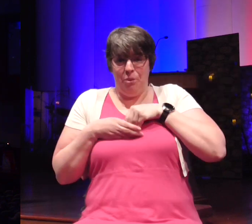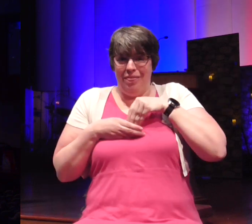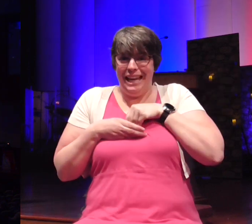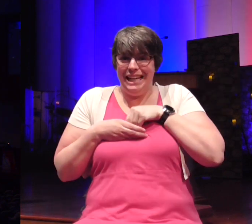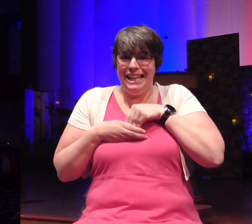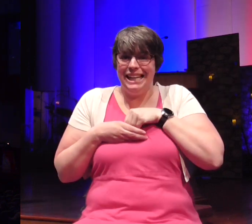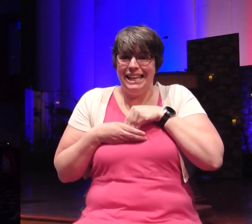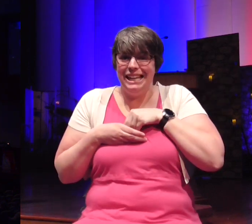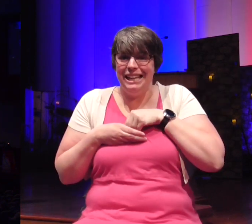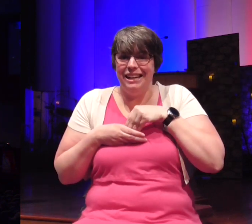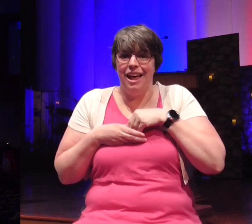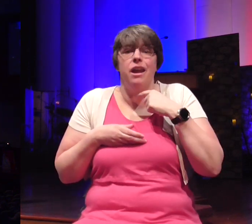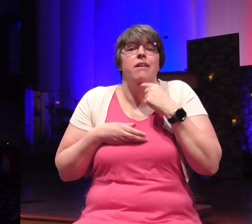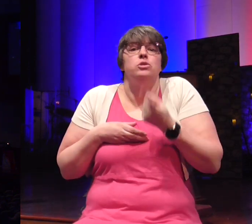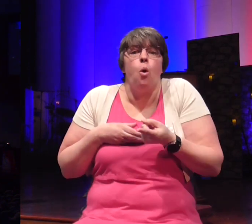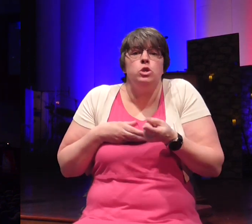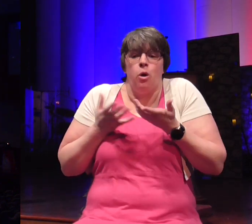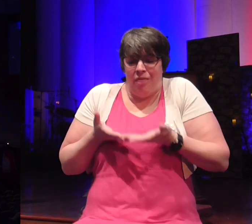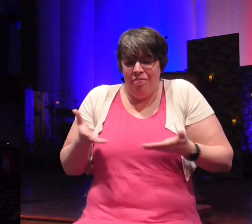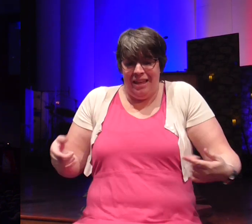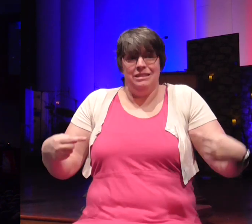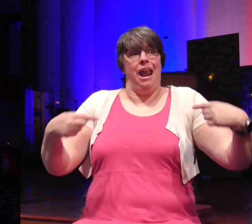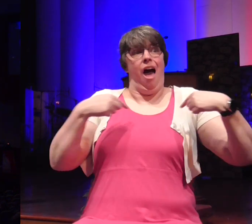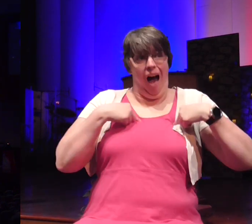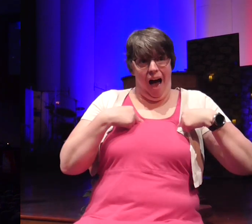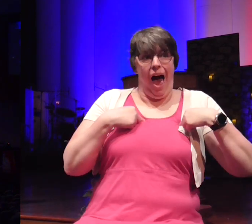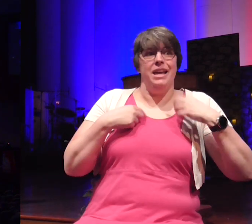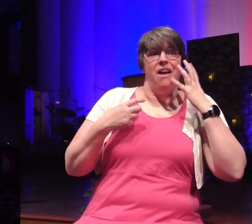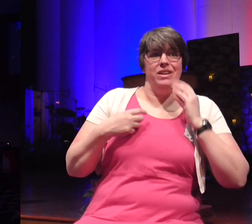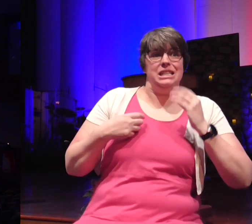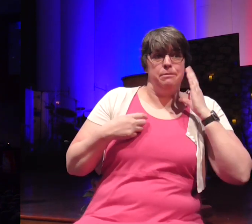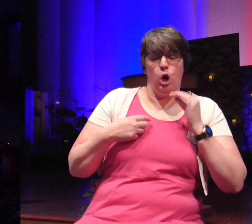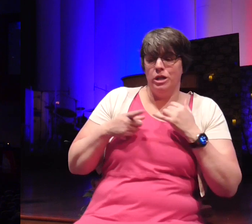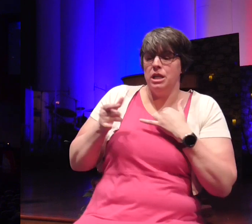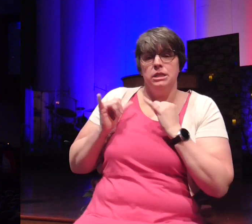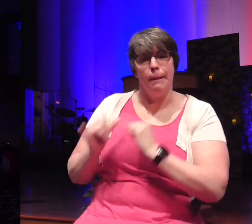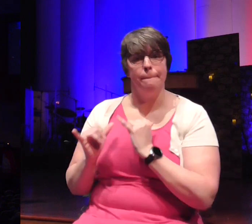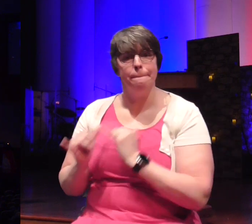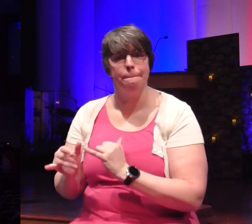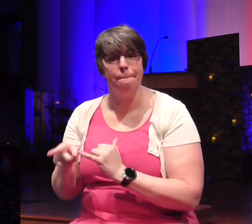you, the things that I have done shall you do, and even greater things shall you do.